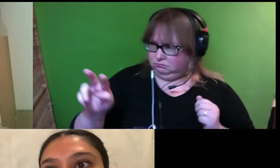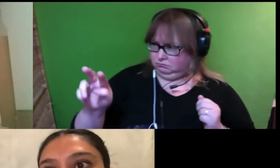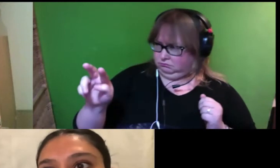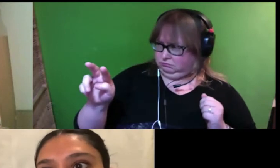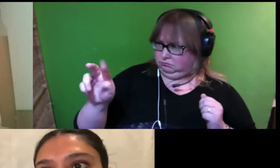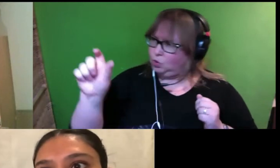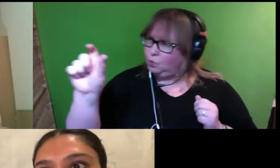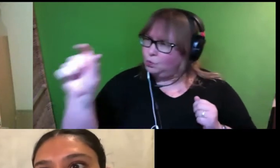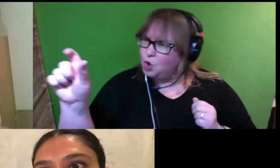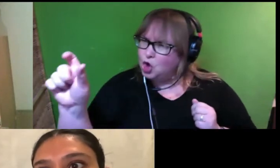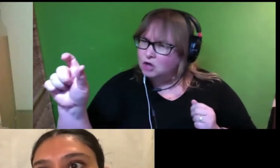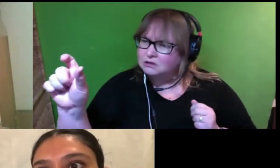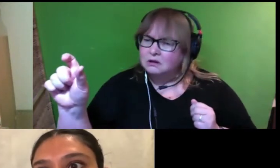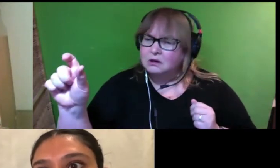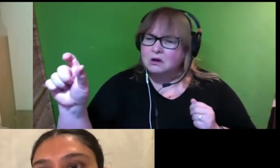let me see.